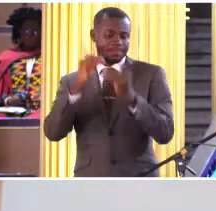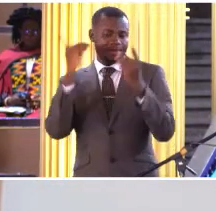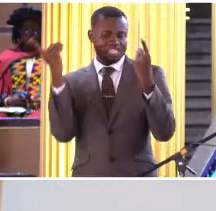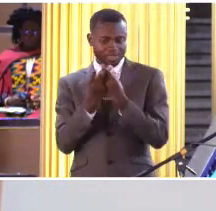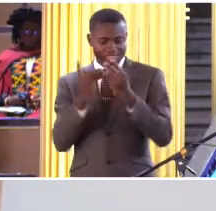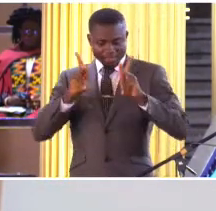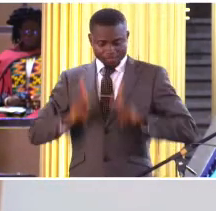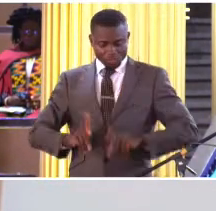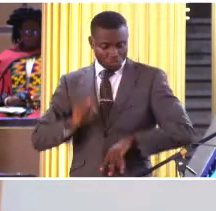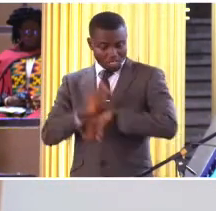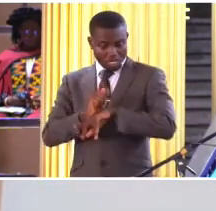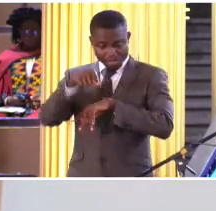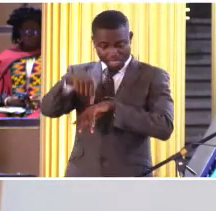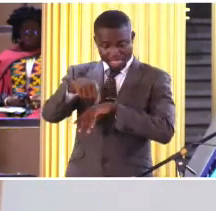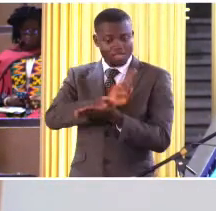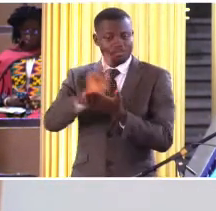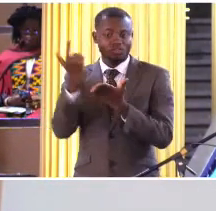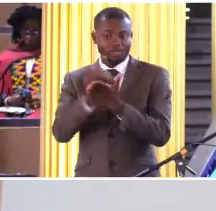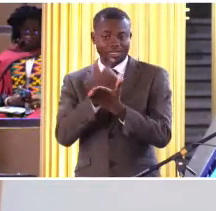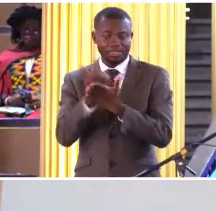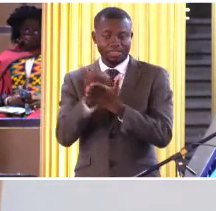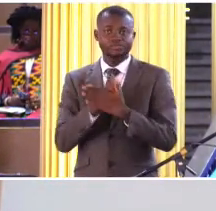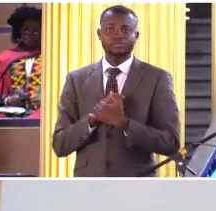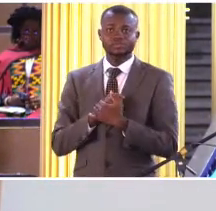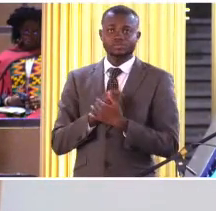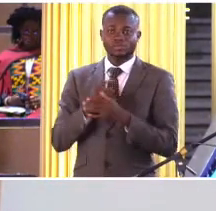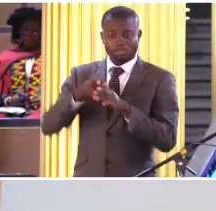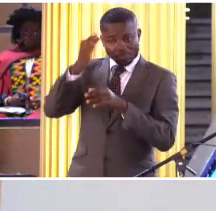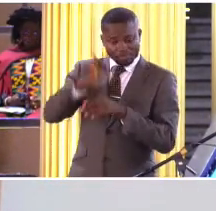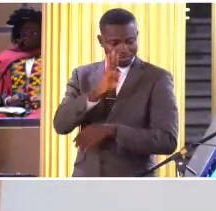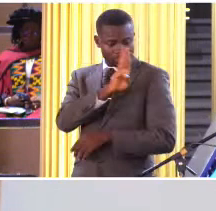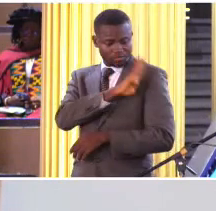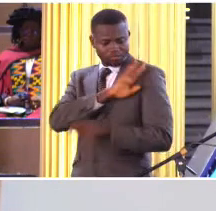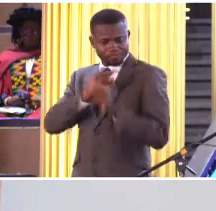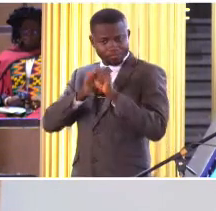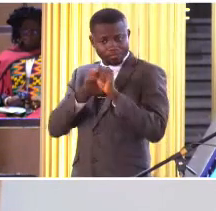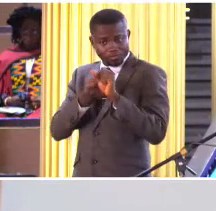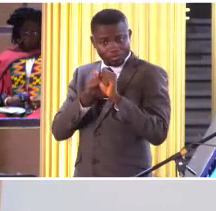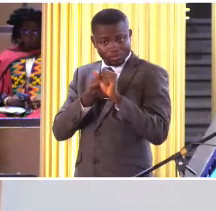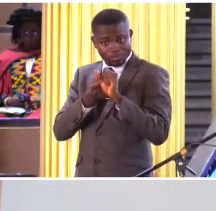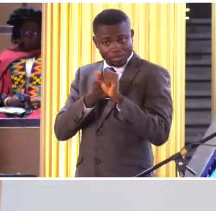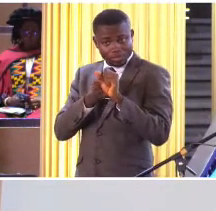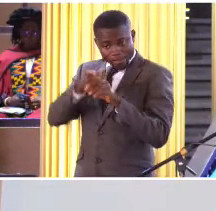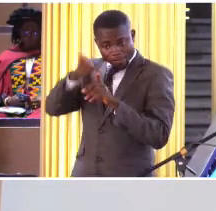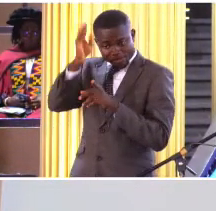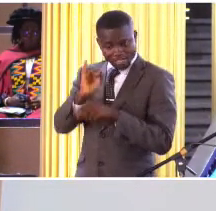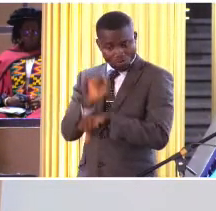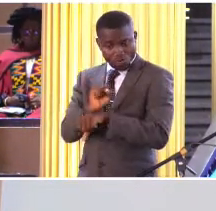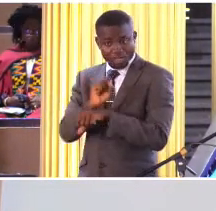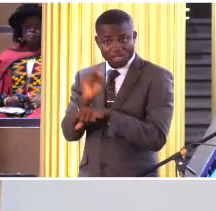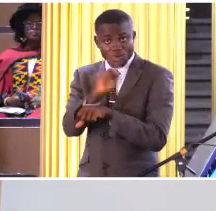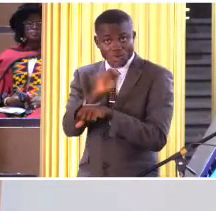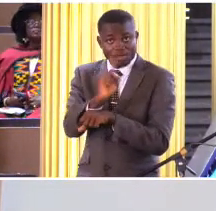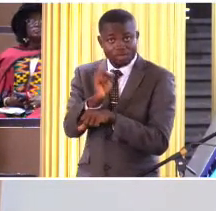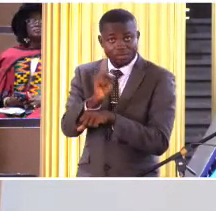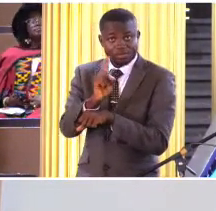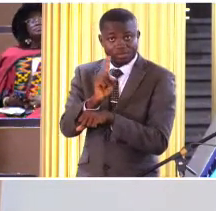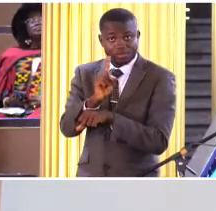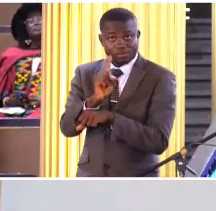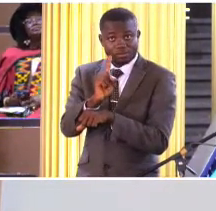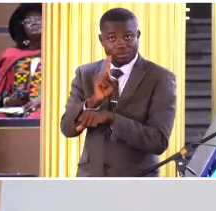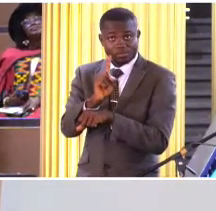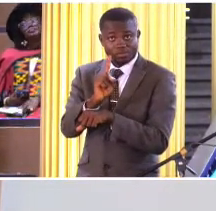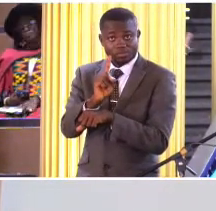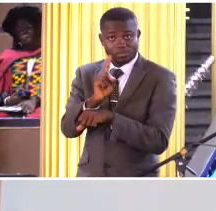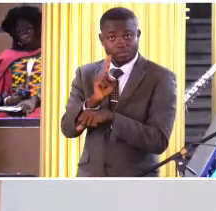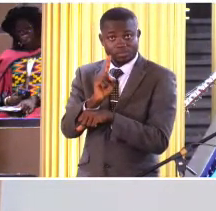at the University of Ghana. Professor Bello began his professional career as an intern at the then